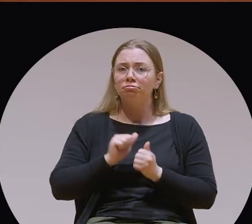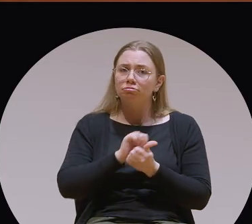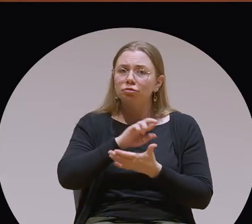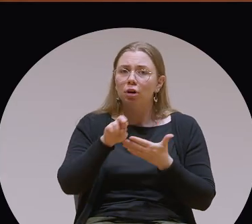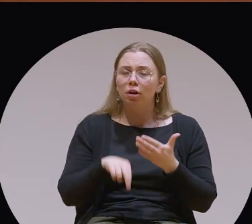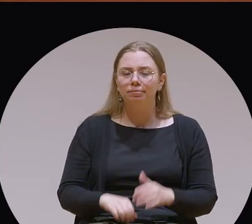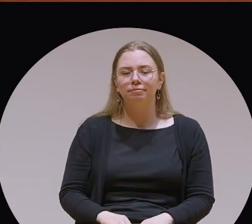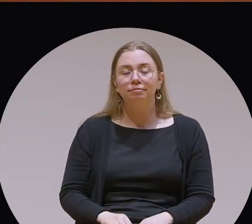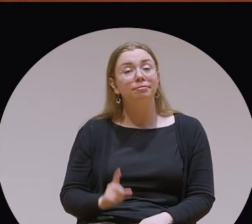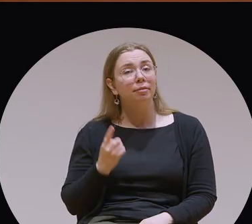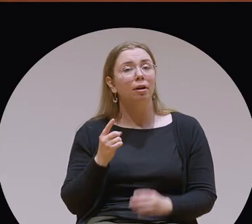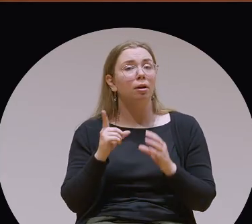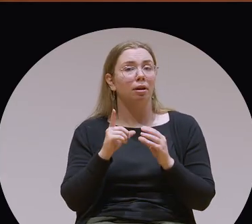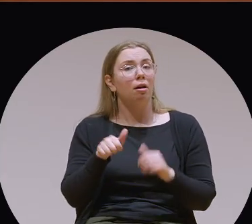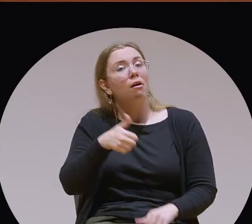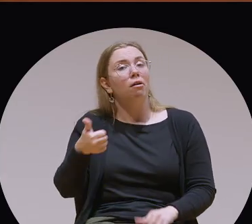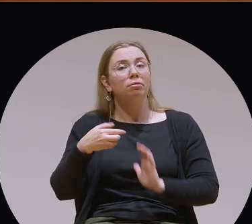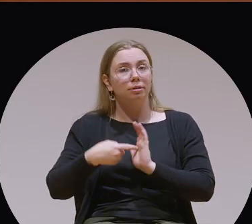matter which was resolved 2 months ago.